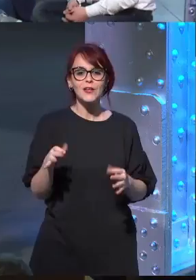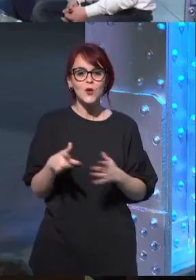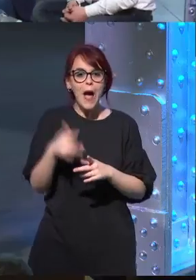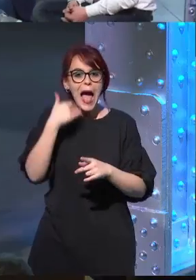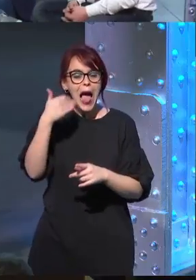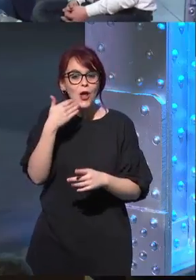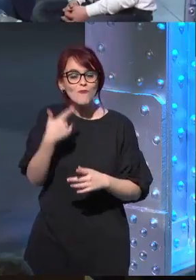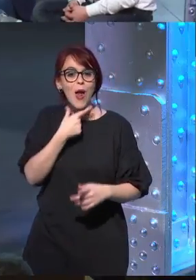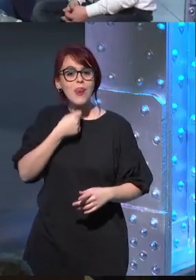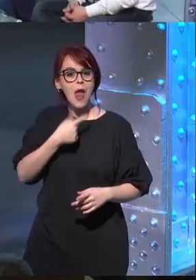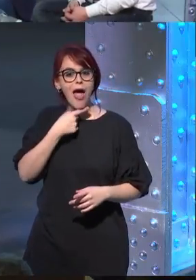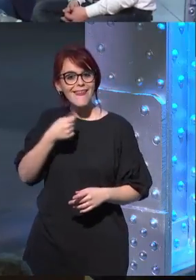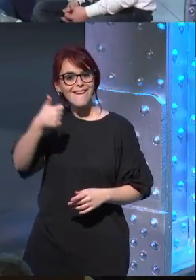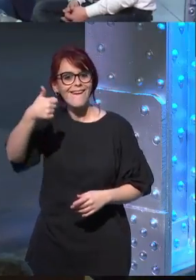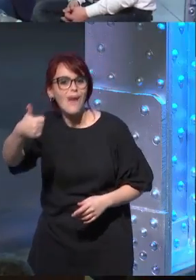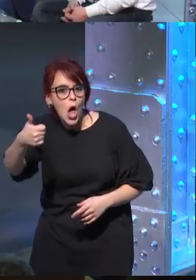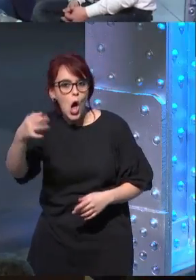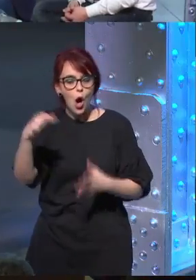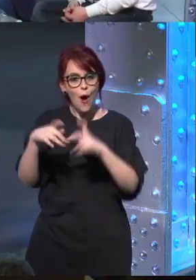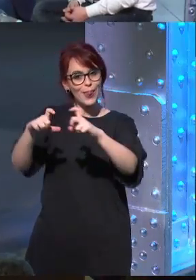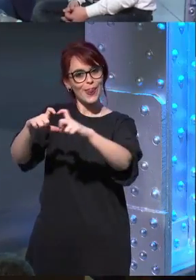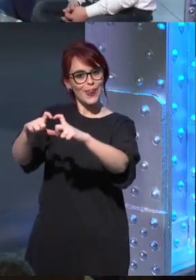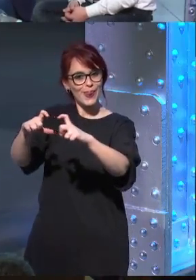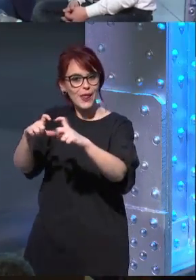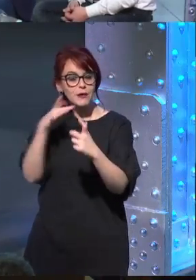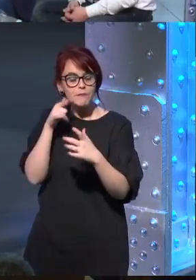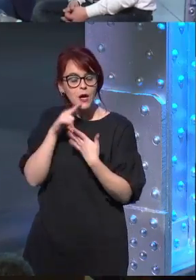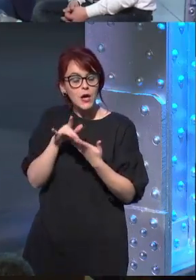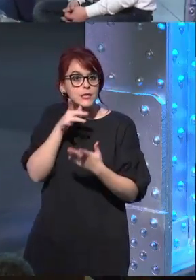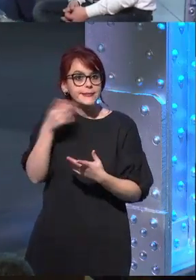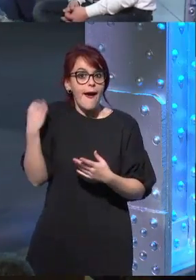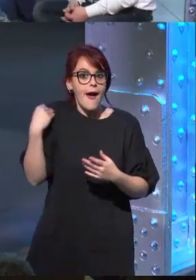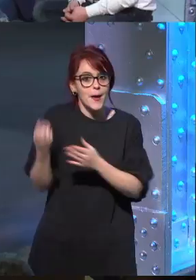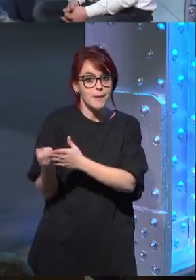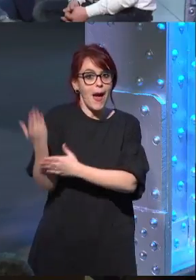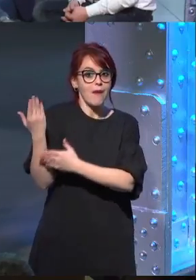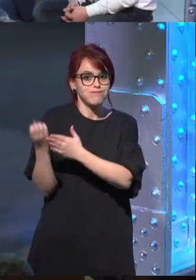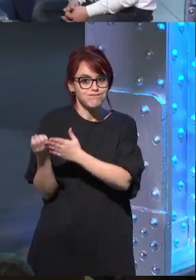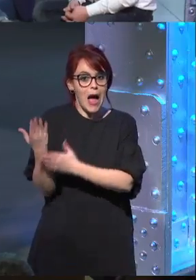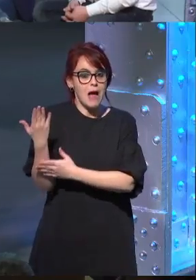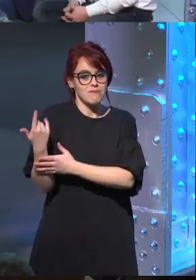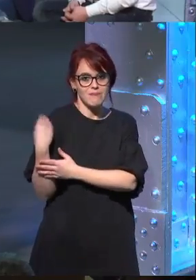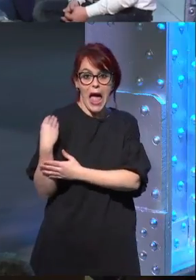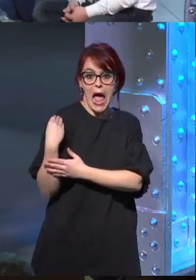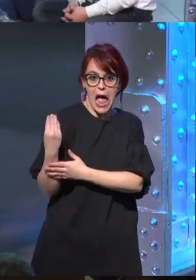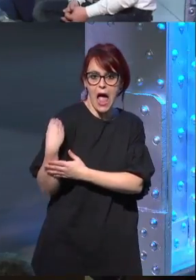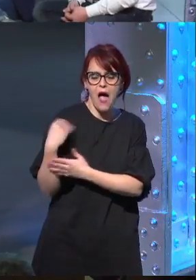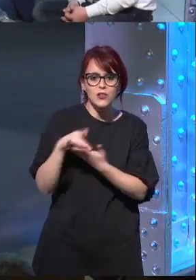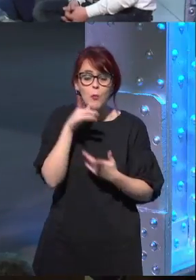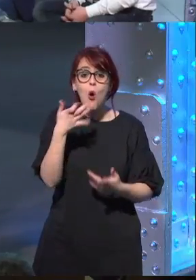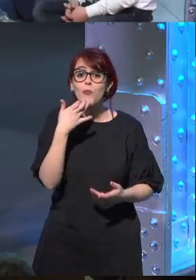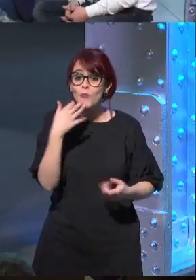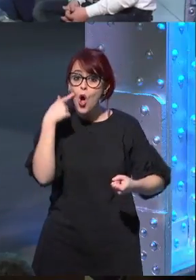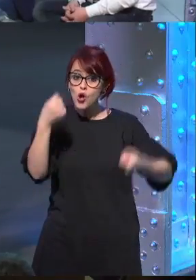of receiving this immediate satisfaction, like a notification or a like, you